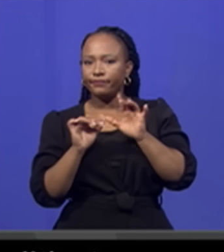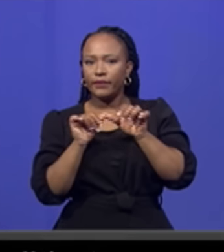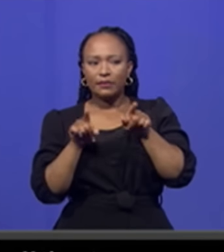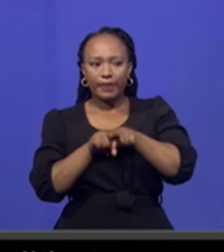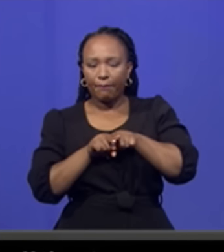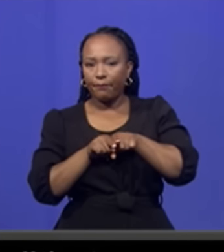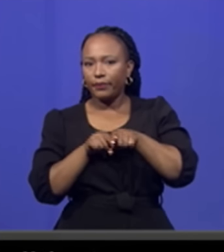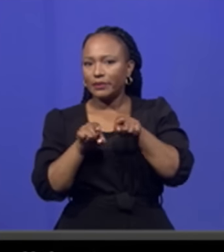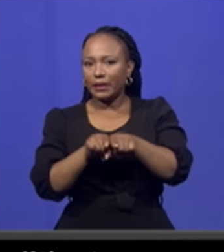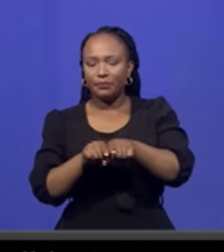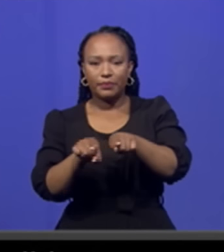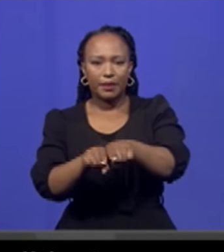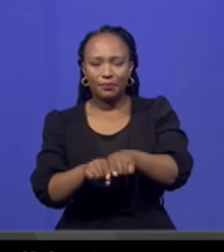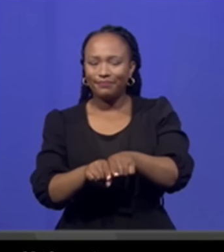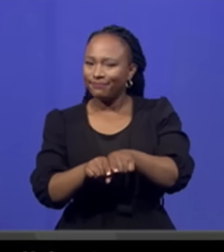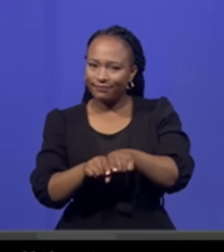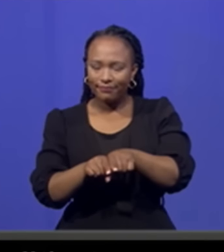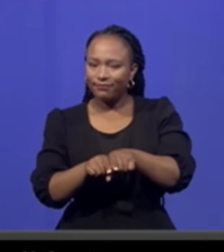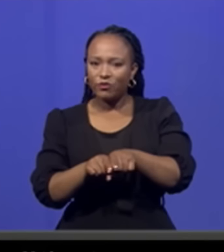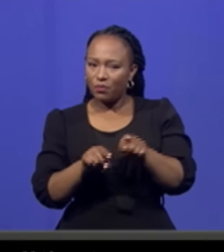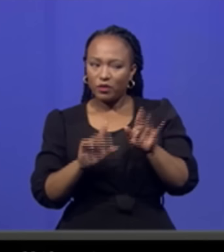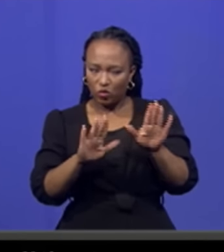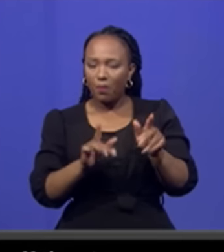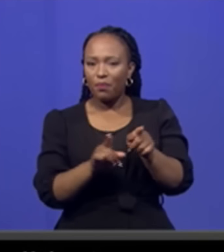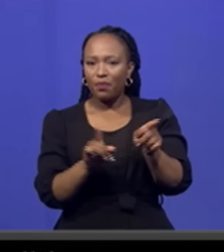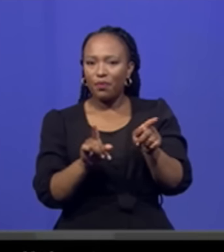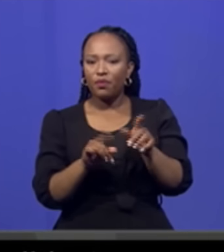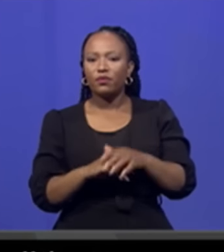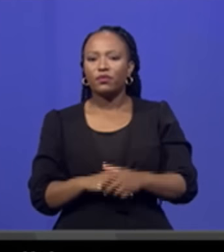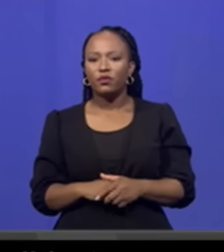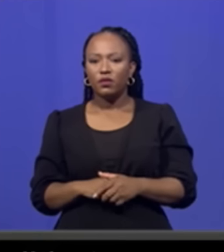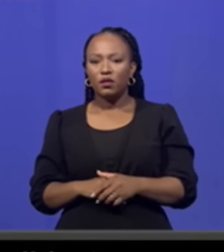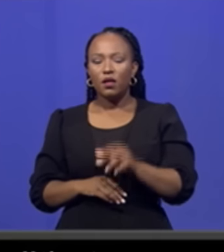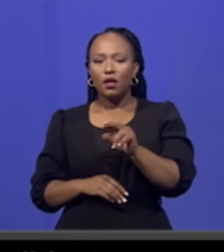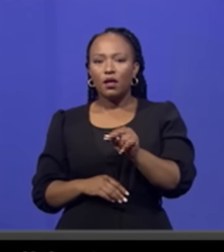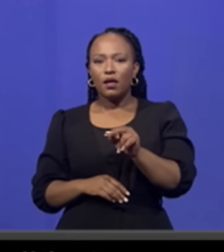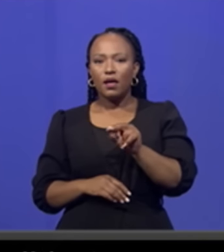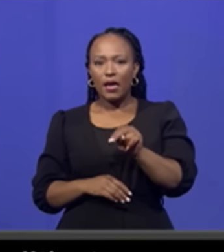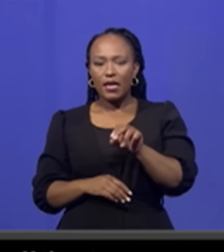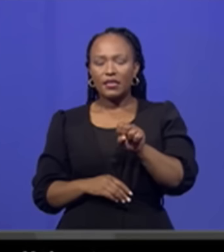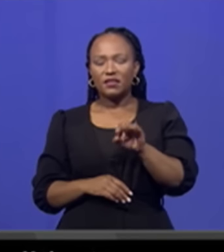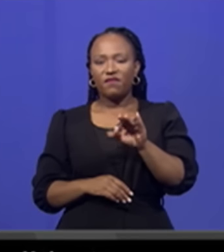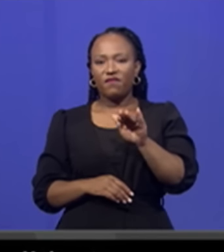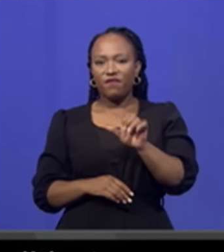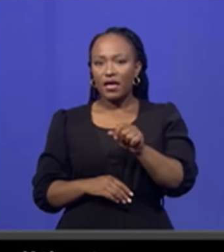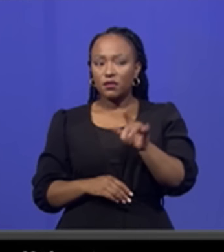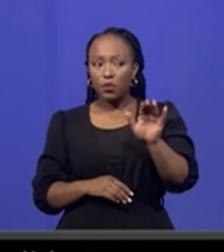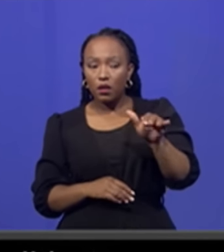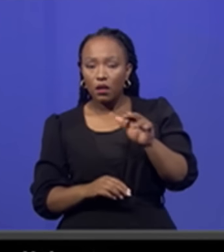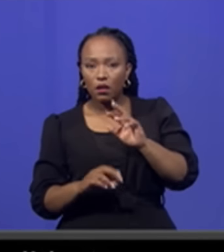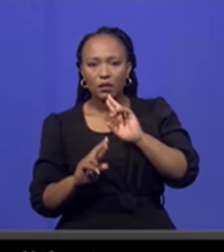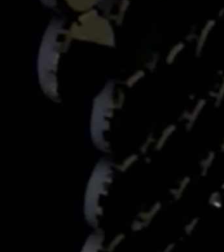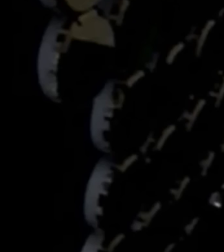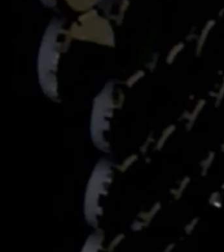to be somewhere where we stop the road. Lekala lena ha le nka ba la fumaneha hore le arabele ditlaleho tsena.